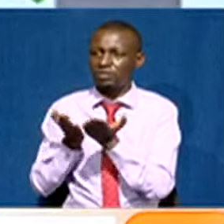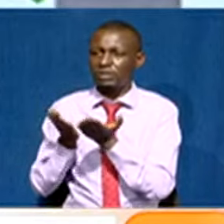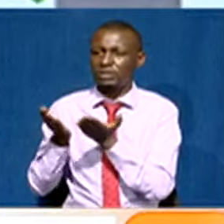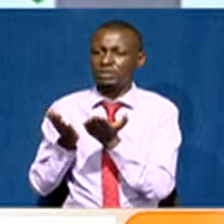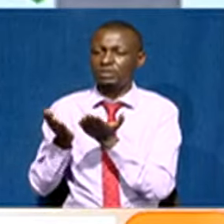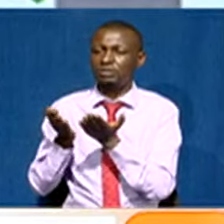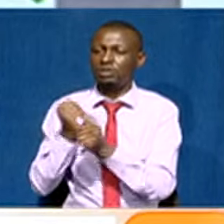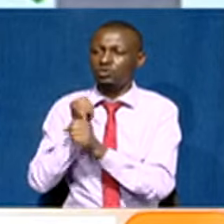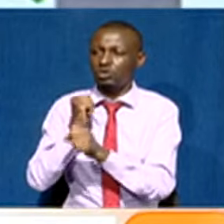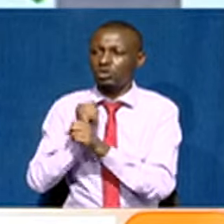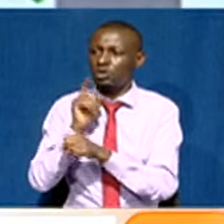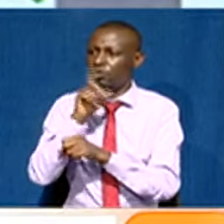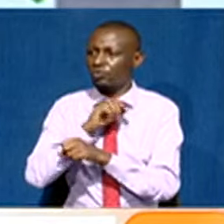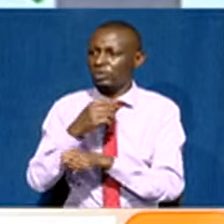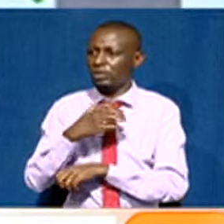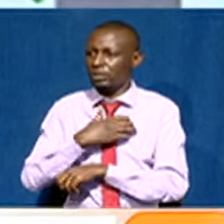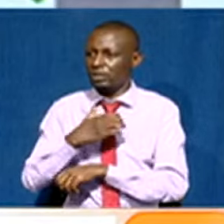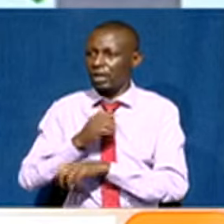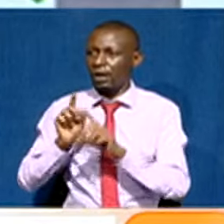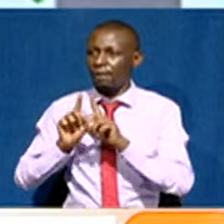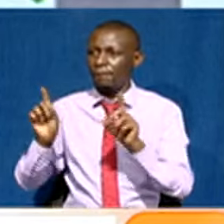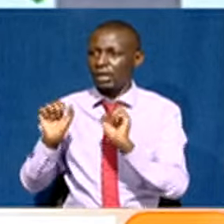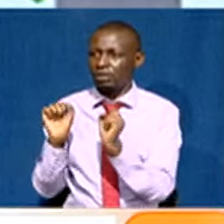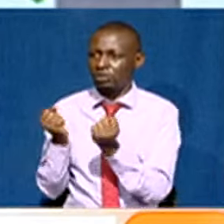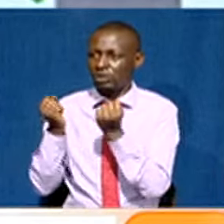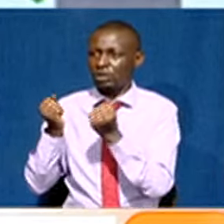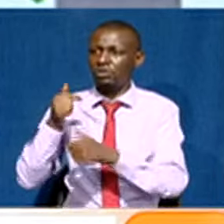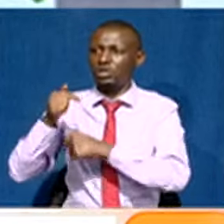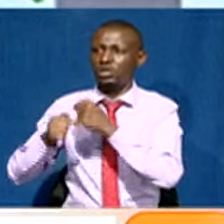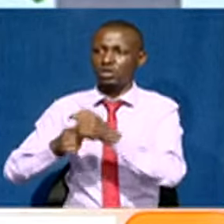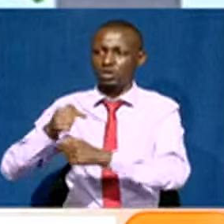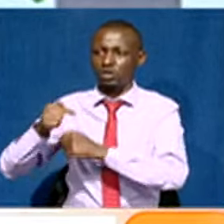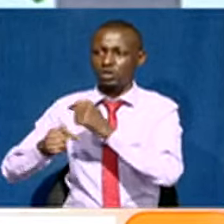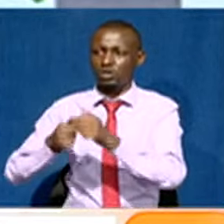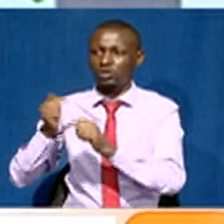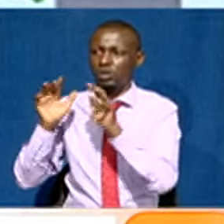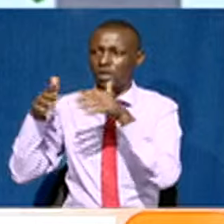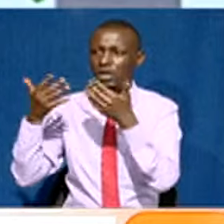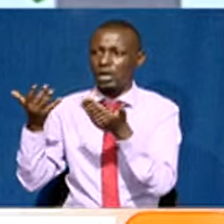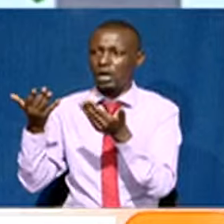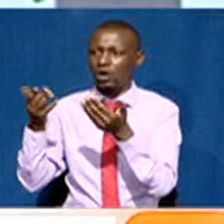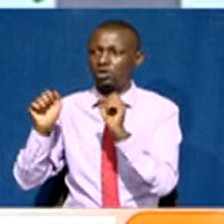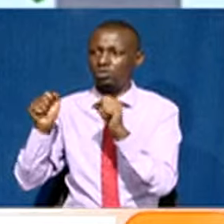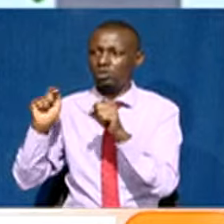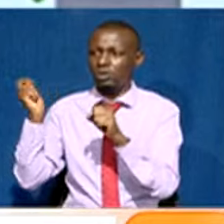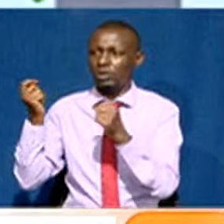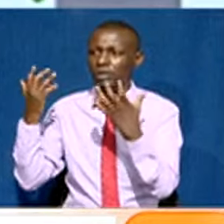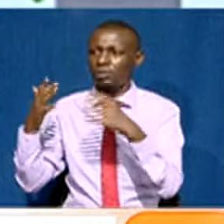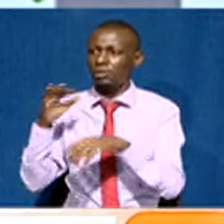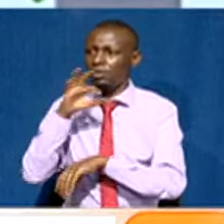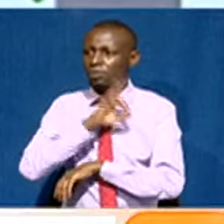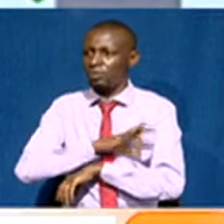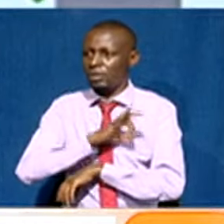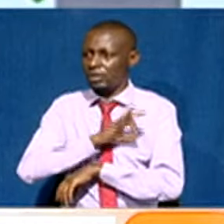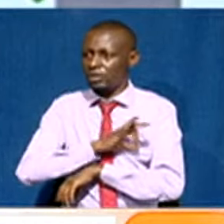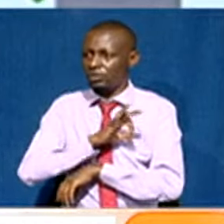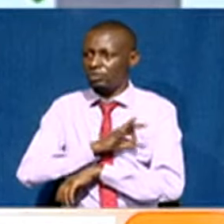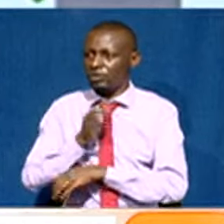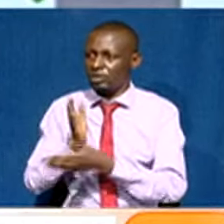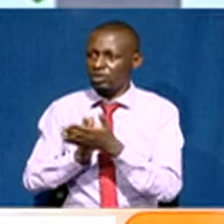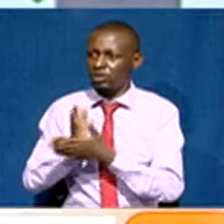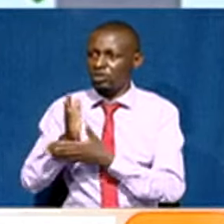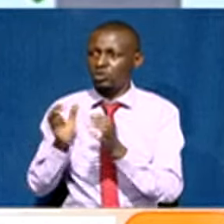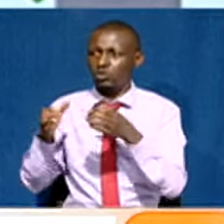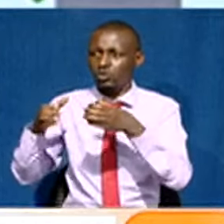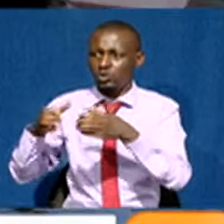saving. So how best can Kenyans take advantage of a SACCO? You know, is this a movement that you see